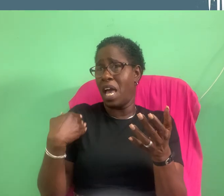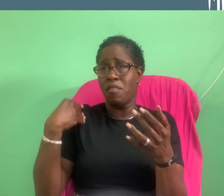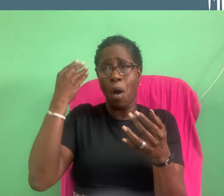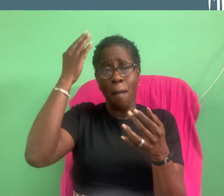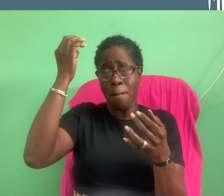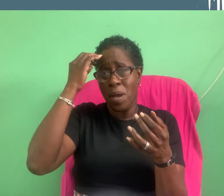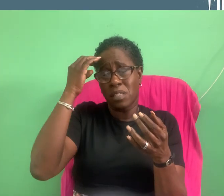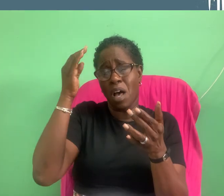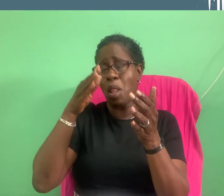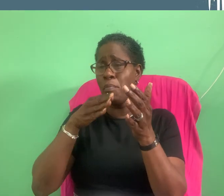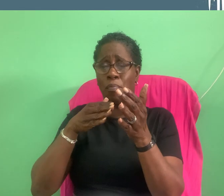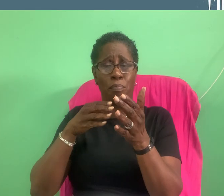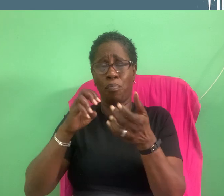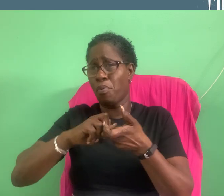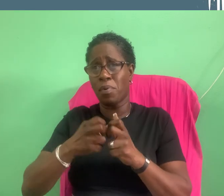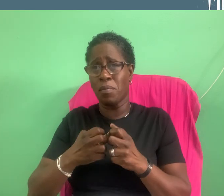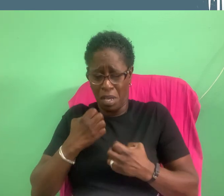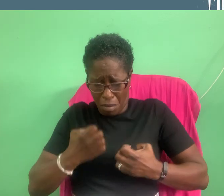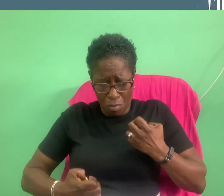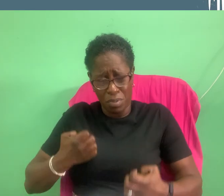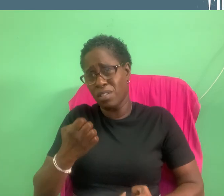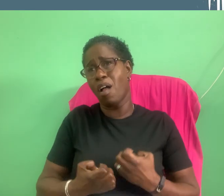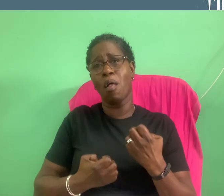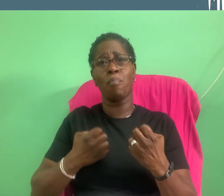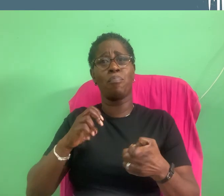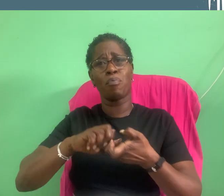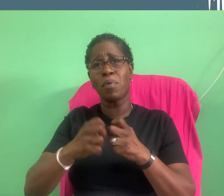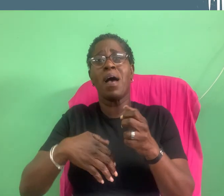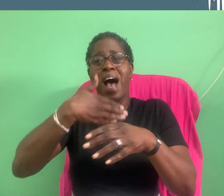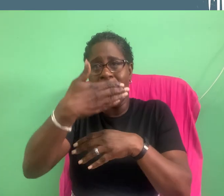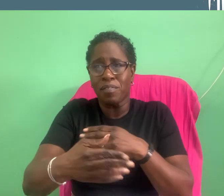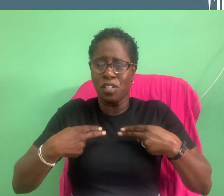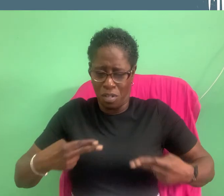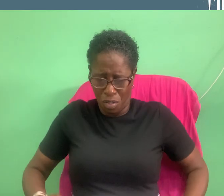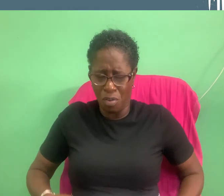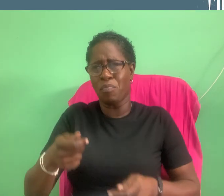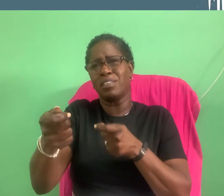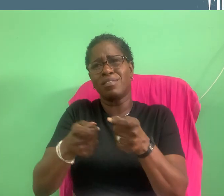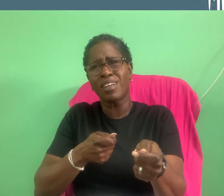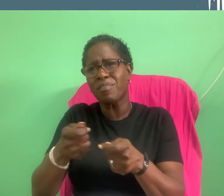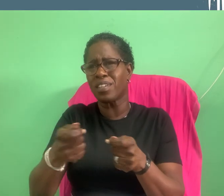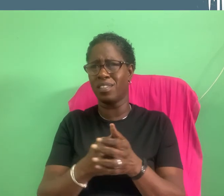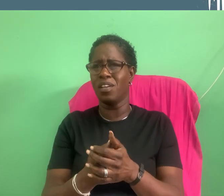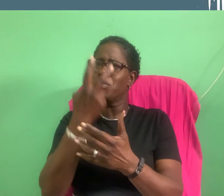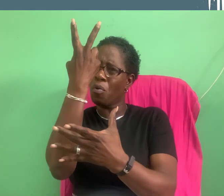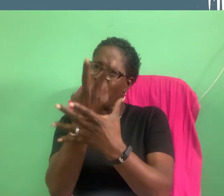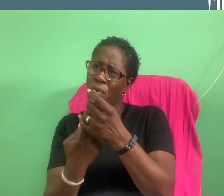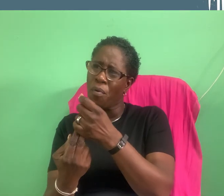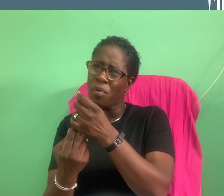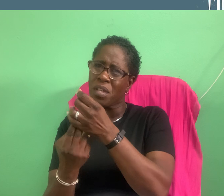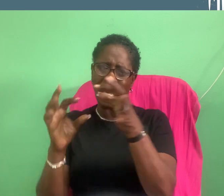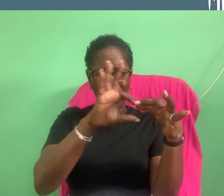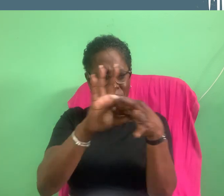in cognitive functioning. And so just really realizing that it's very bi-directional. They both impact each other